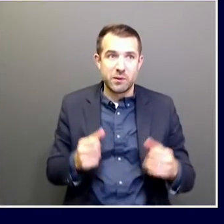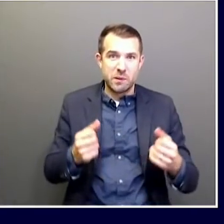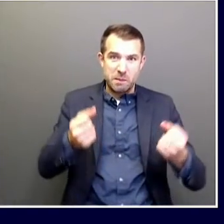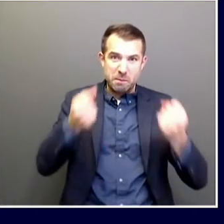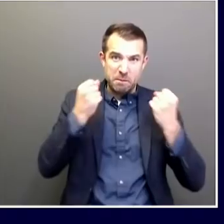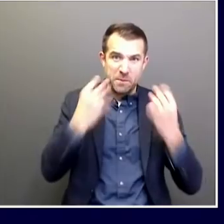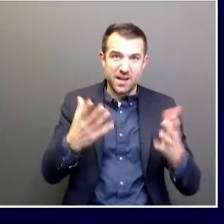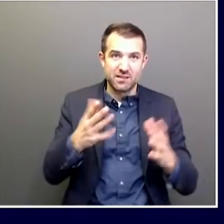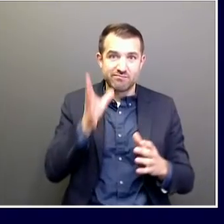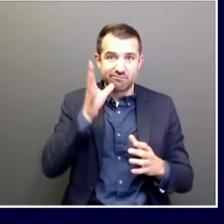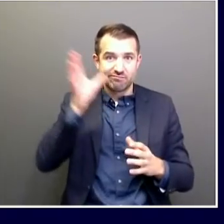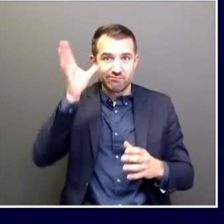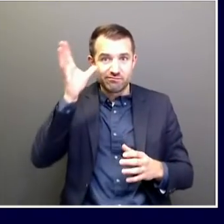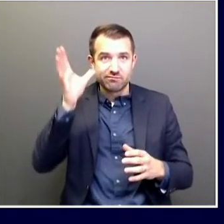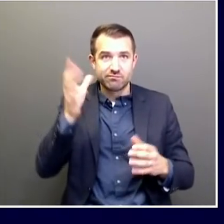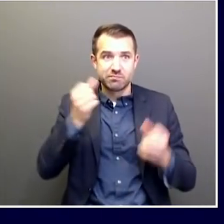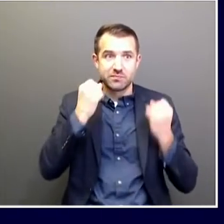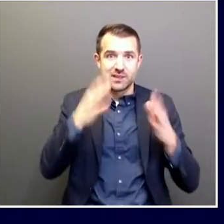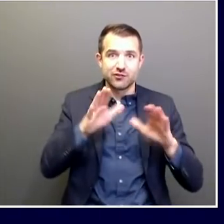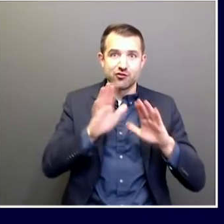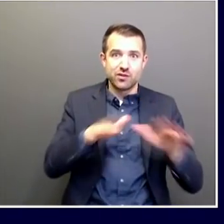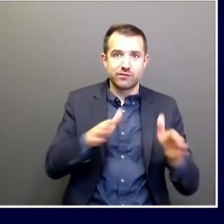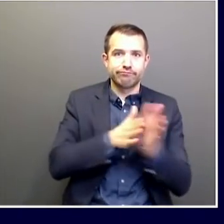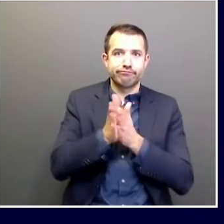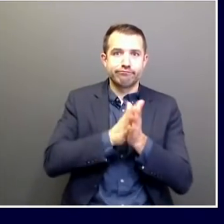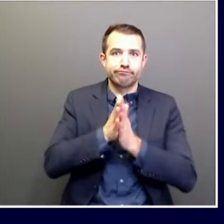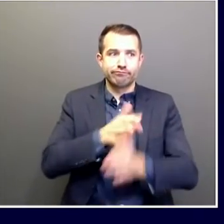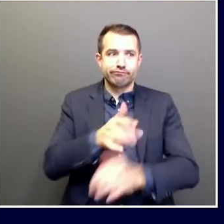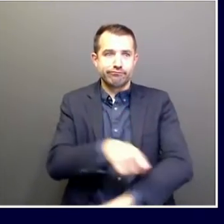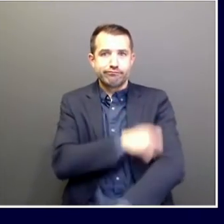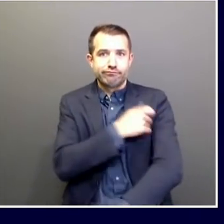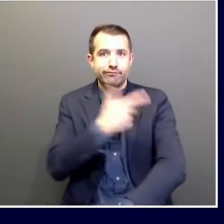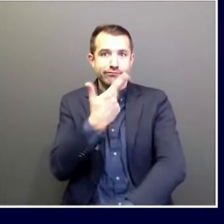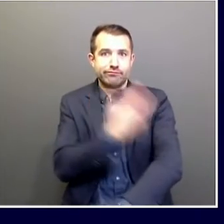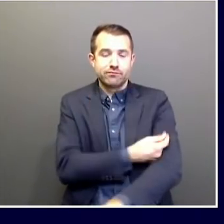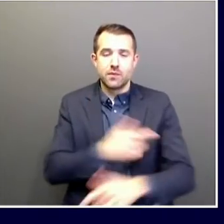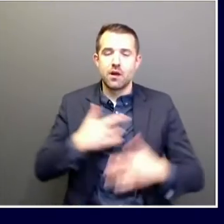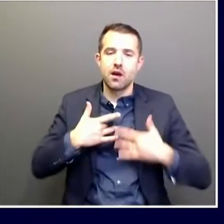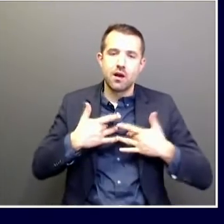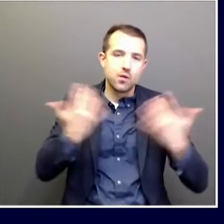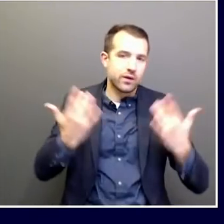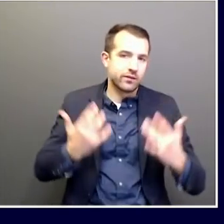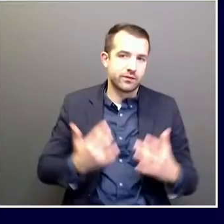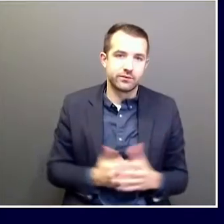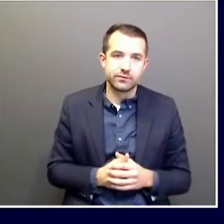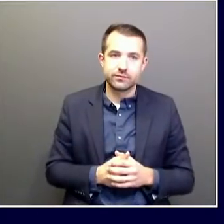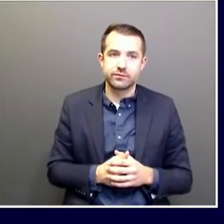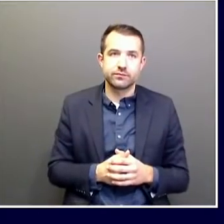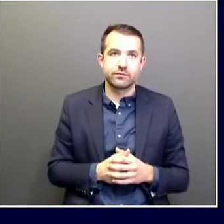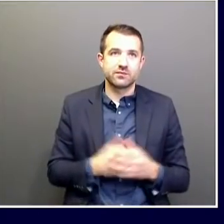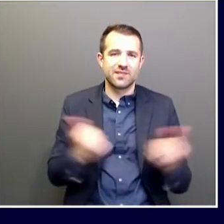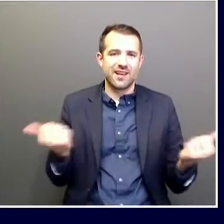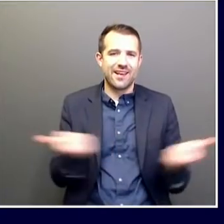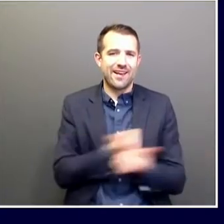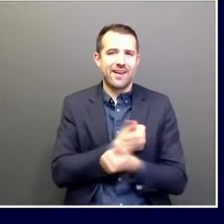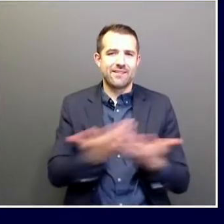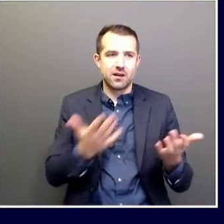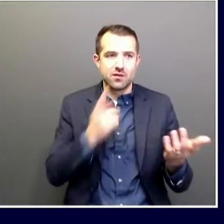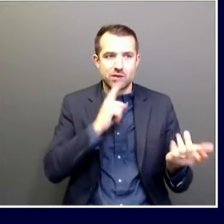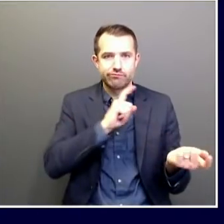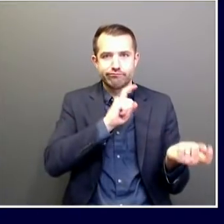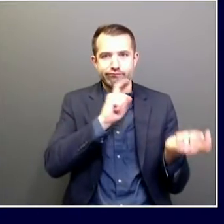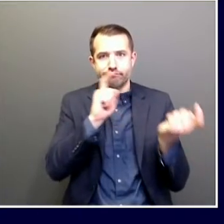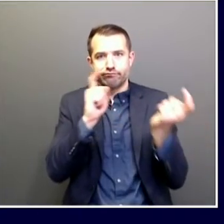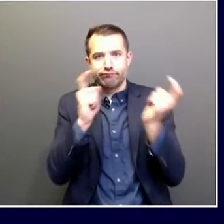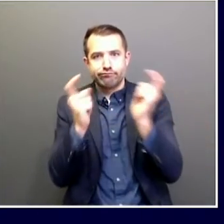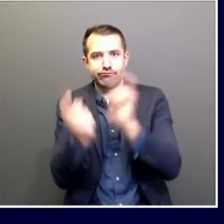and some kids in getting vaccine doses. So we are, again, practically, racing in our schools and our young kids to